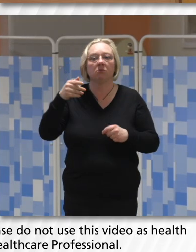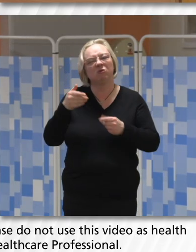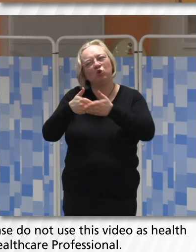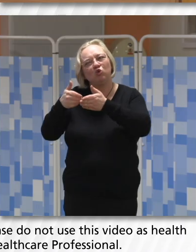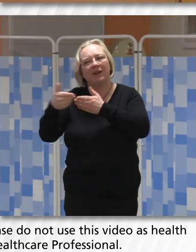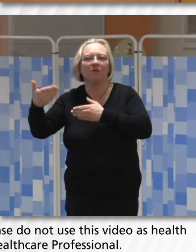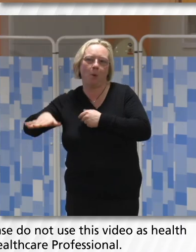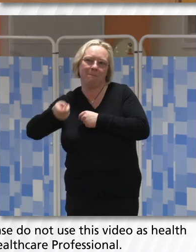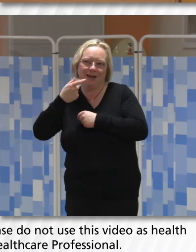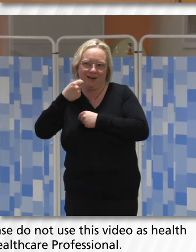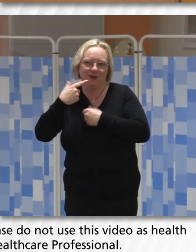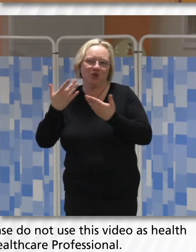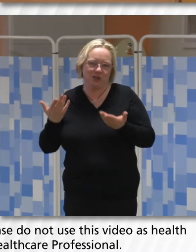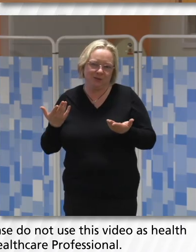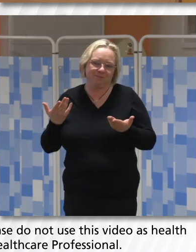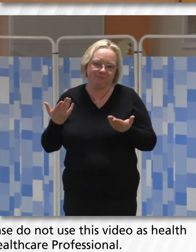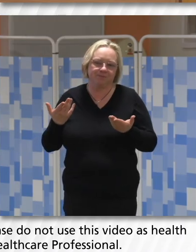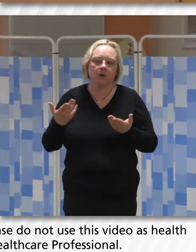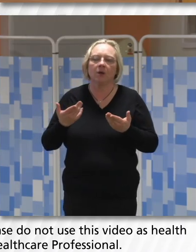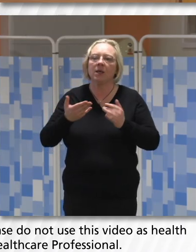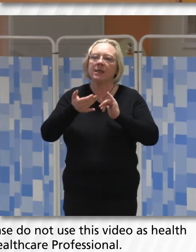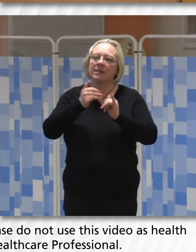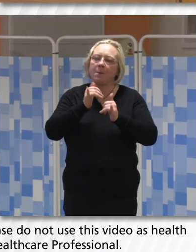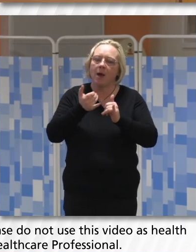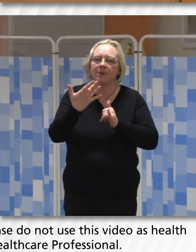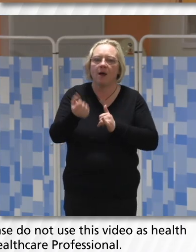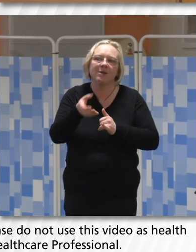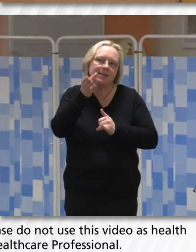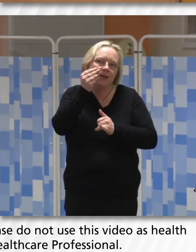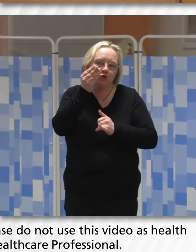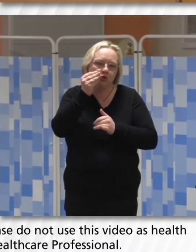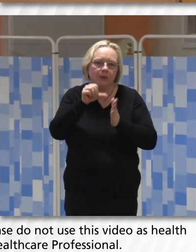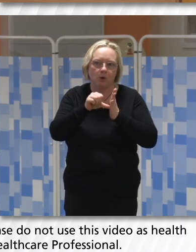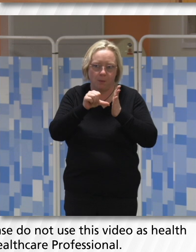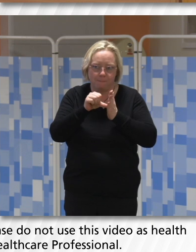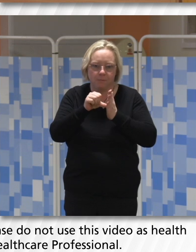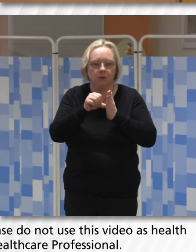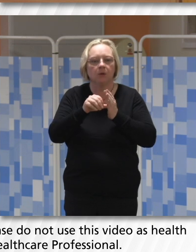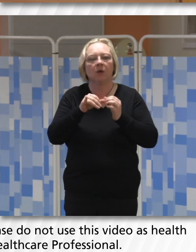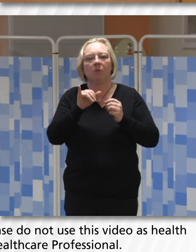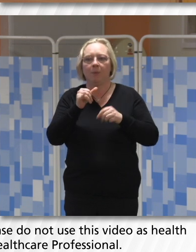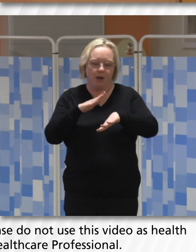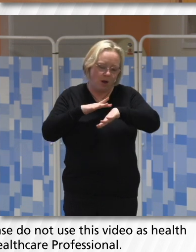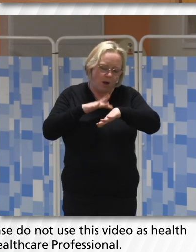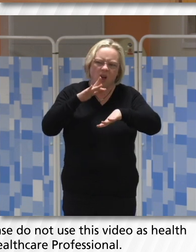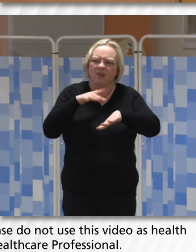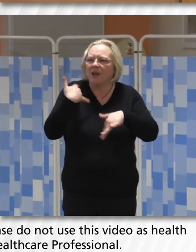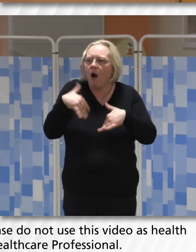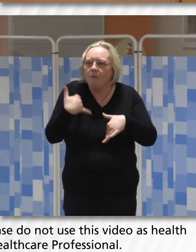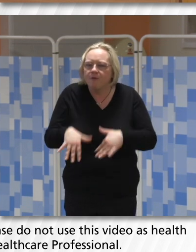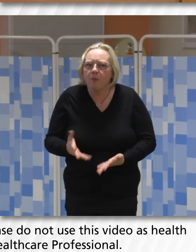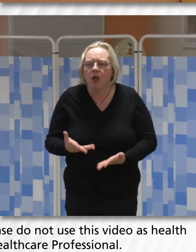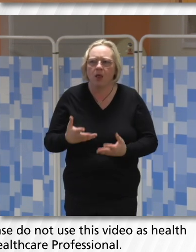medication. They might have sensory disturbance where they're more sensitive to pain. They might feel a light touch is